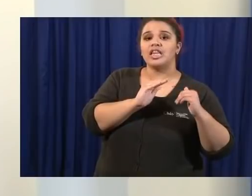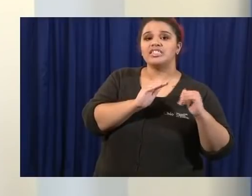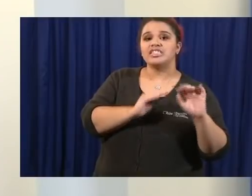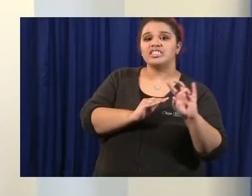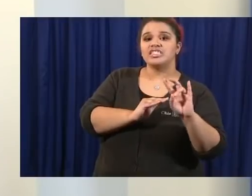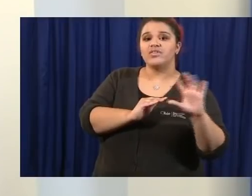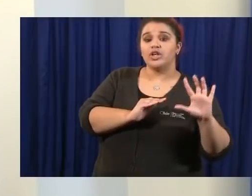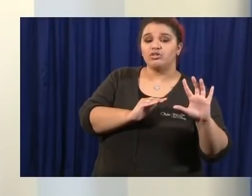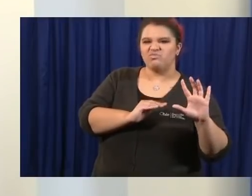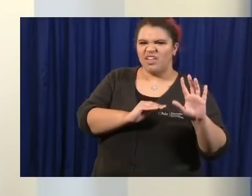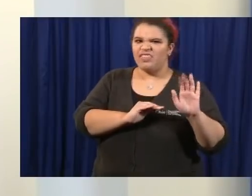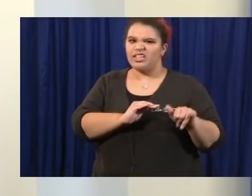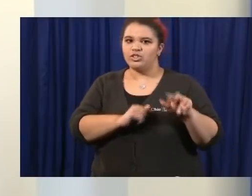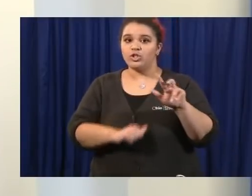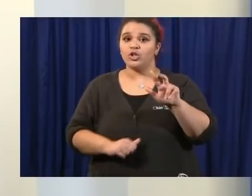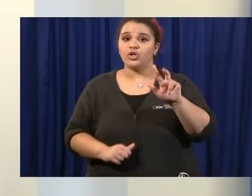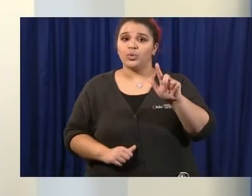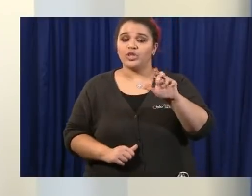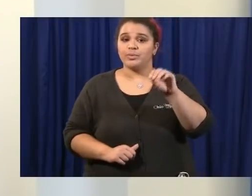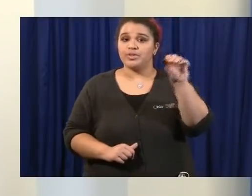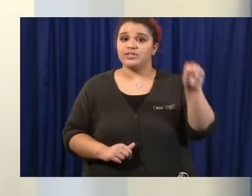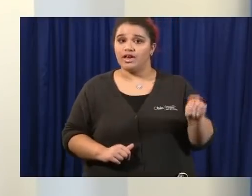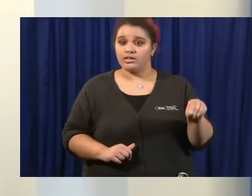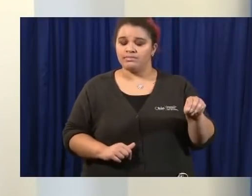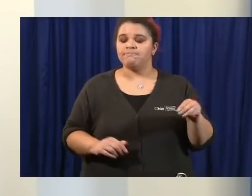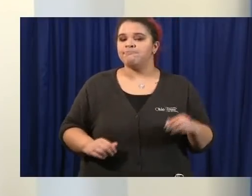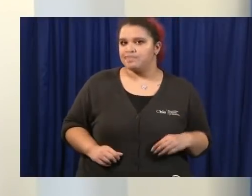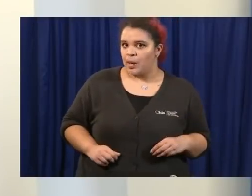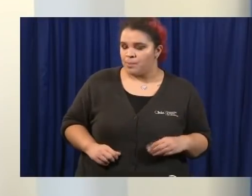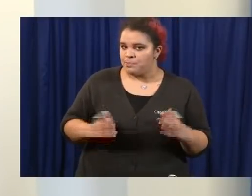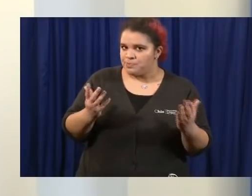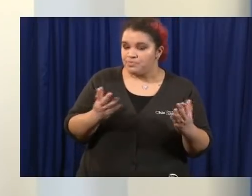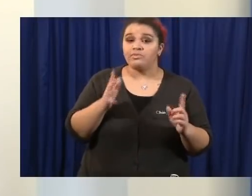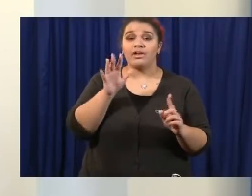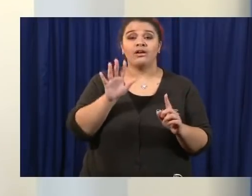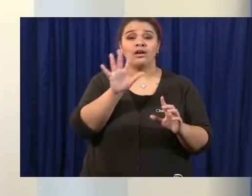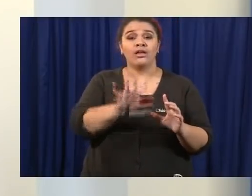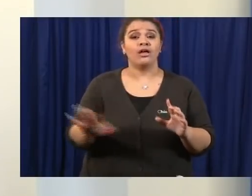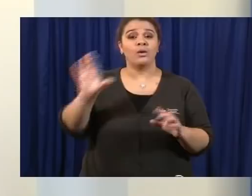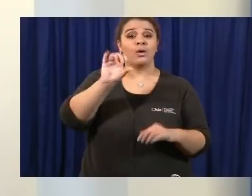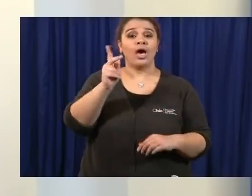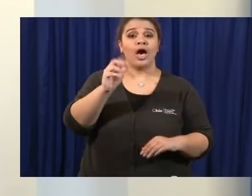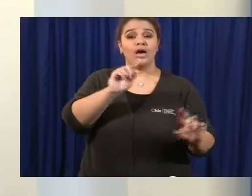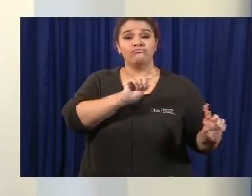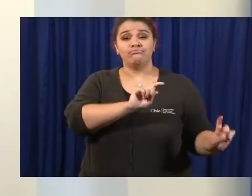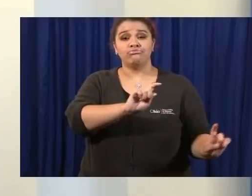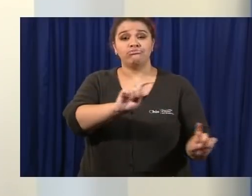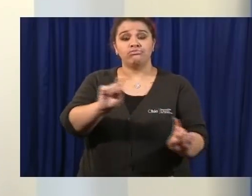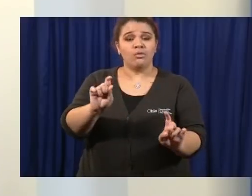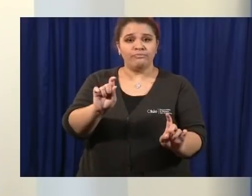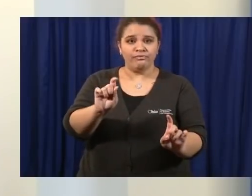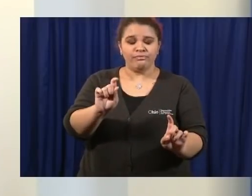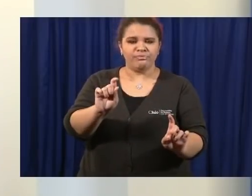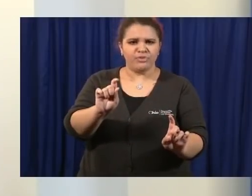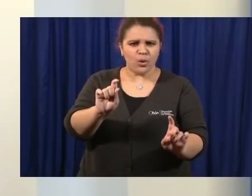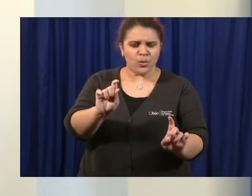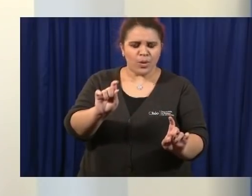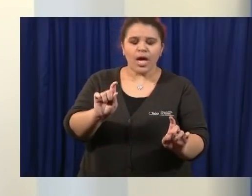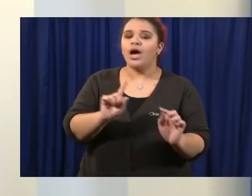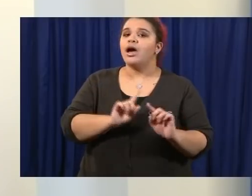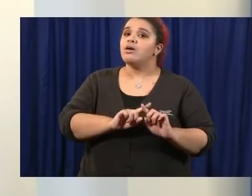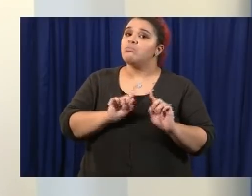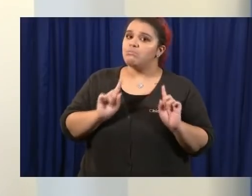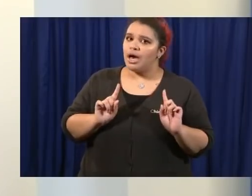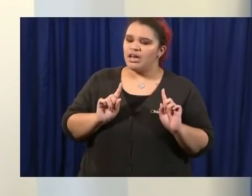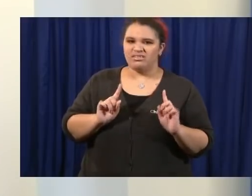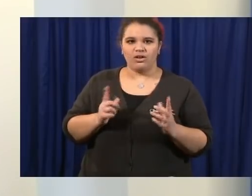23%. While considering the lack of widespread testing, what does that say about the virus trend and risk among the general